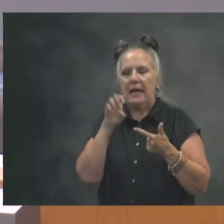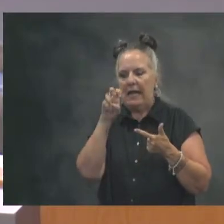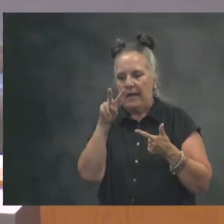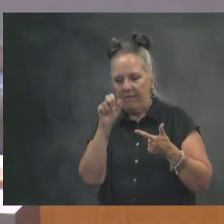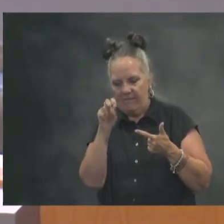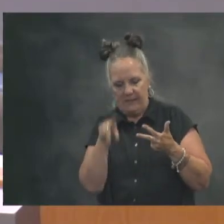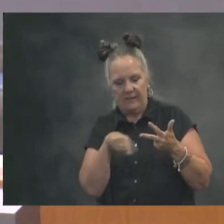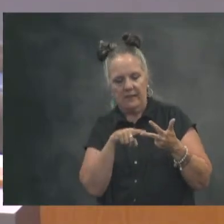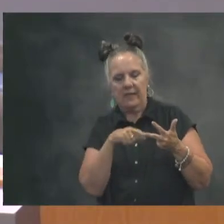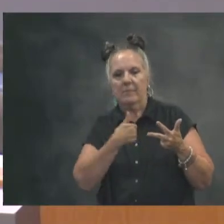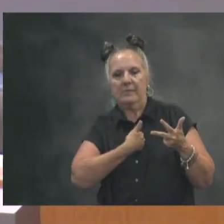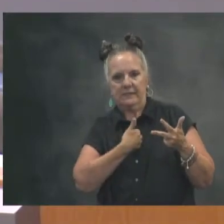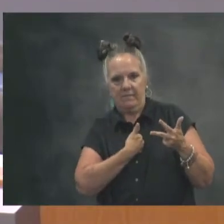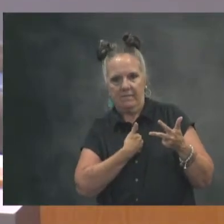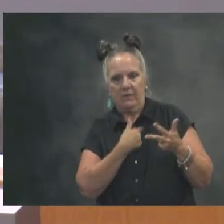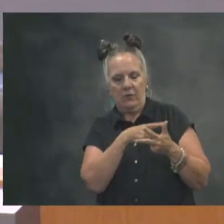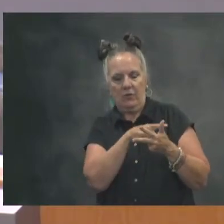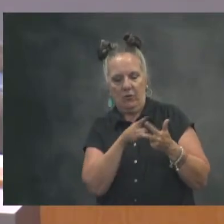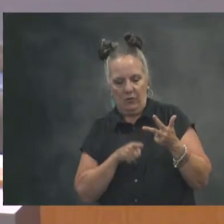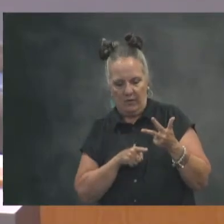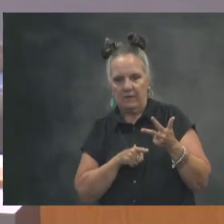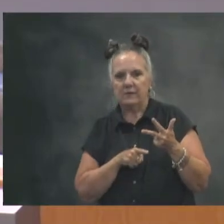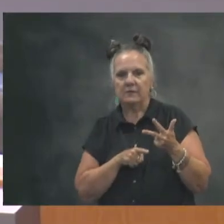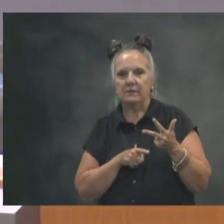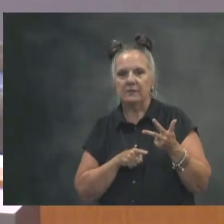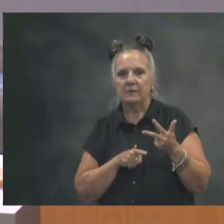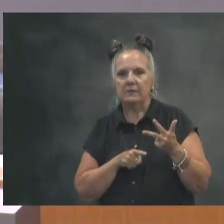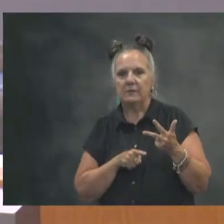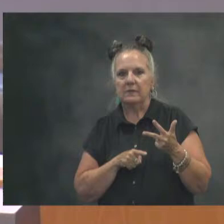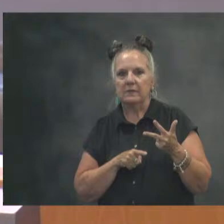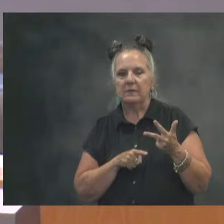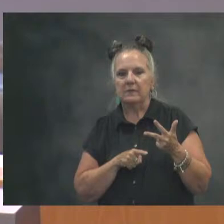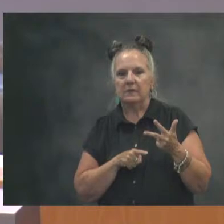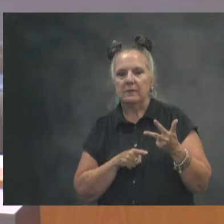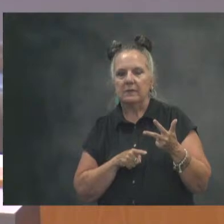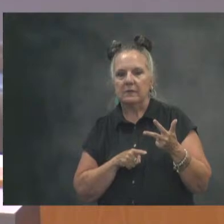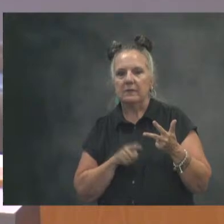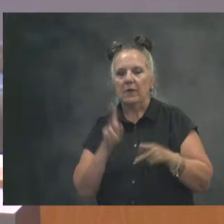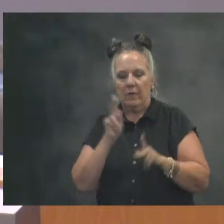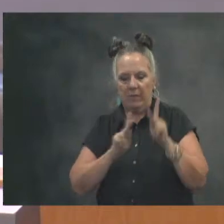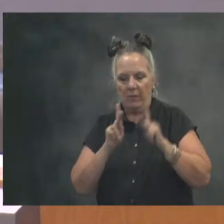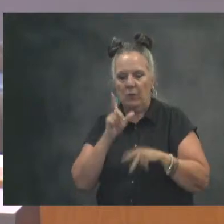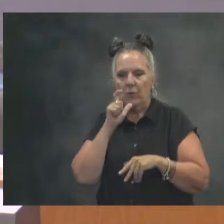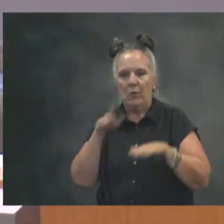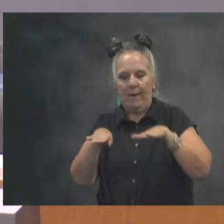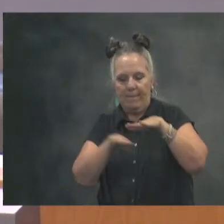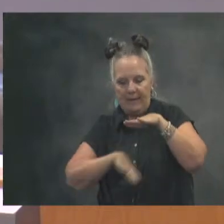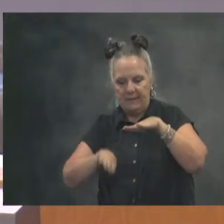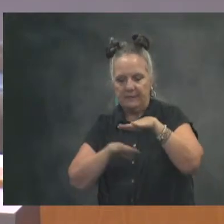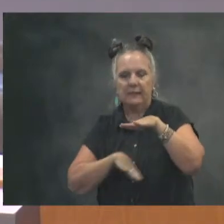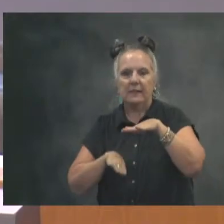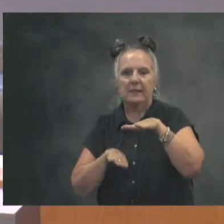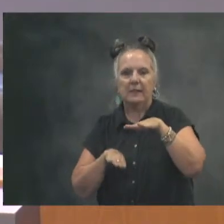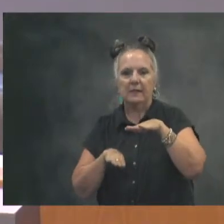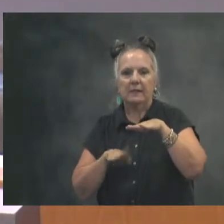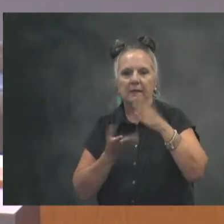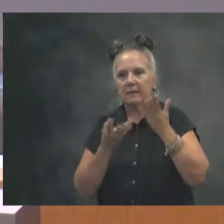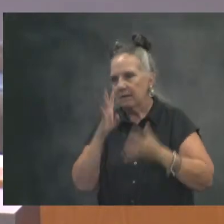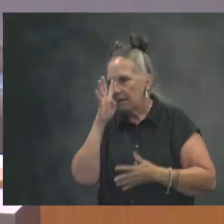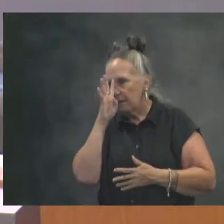on it, and I am on it. So the 3 of us are the people who basically come up